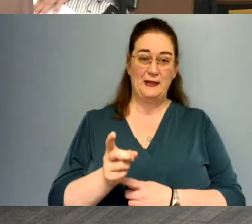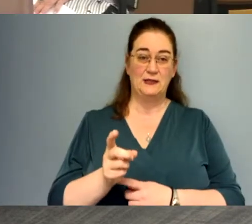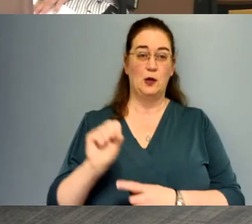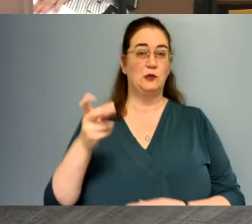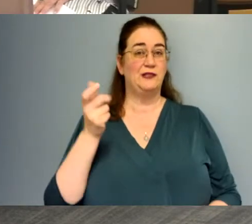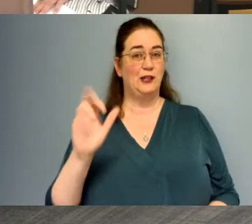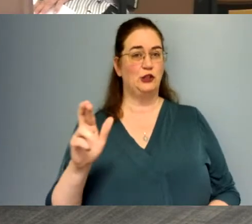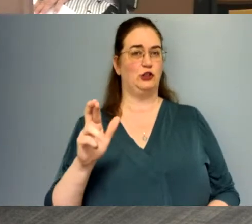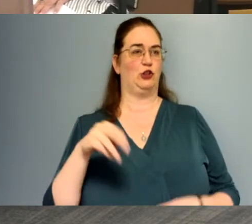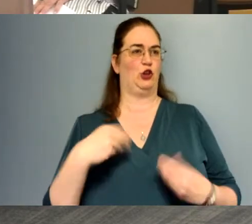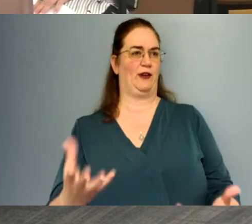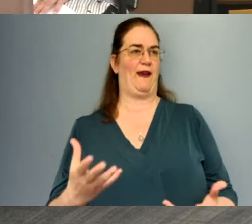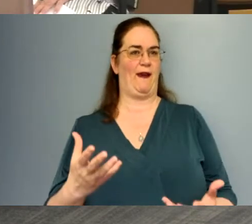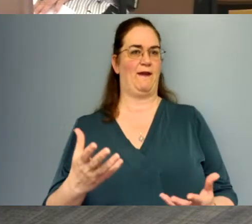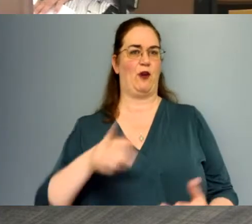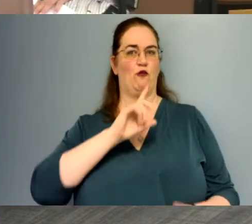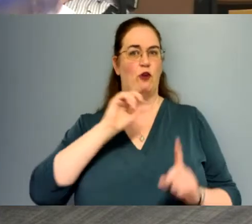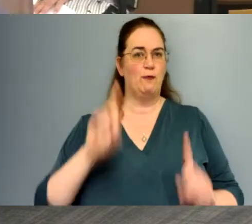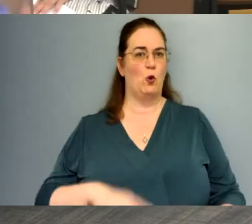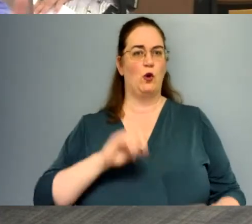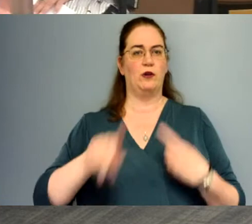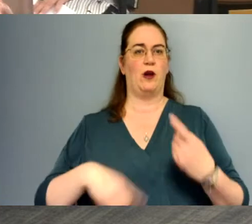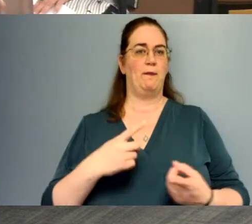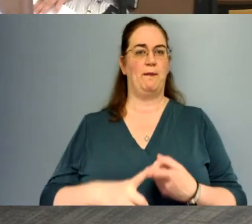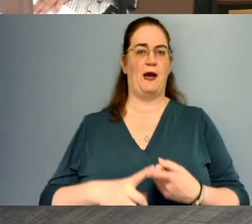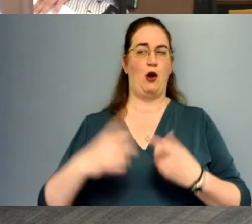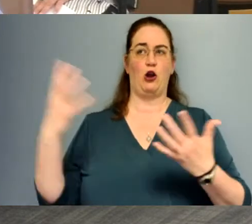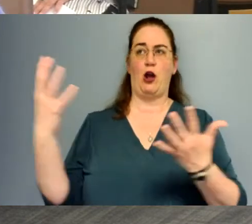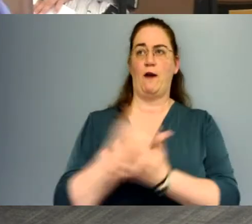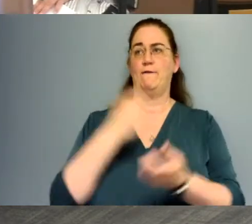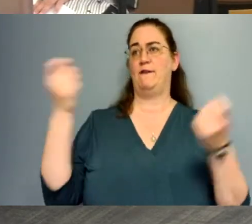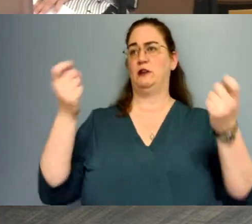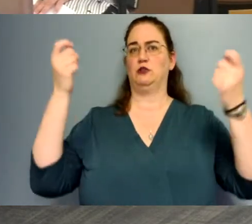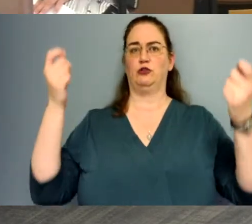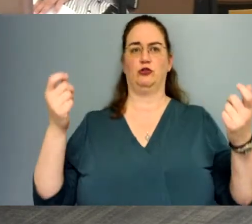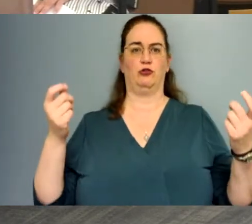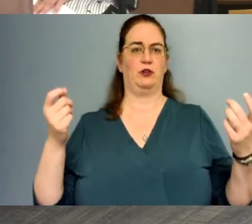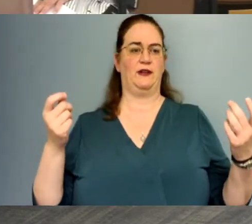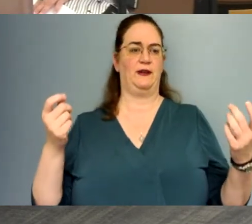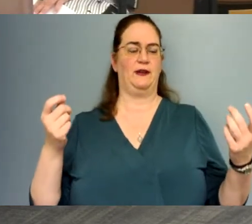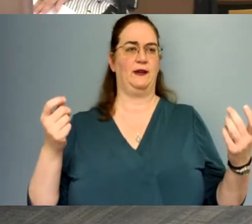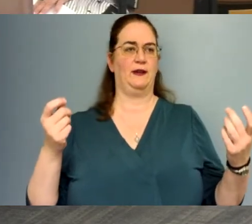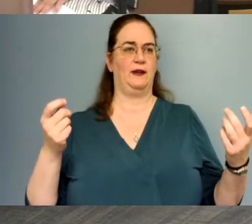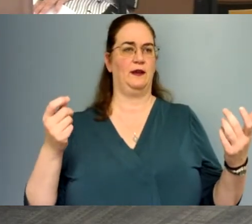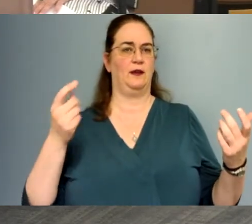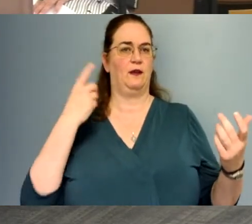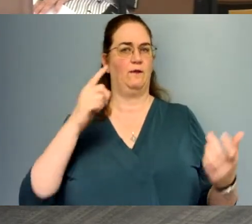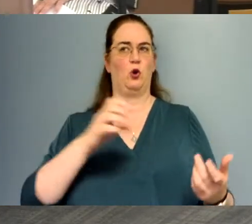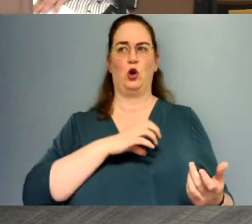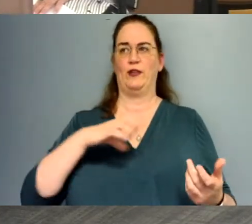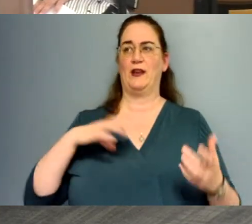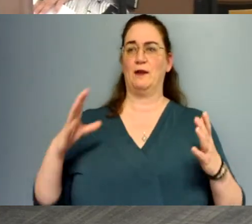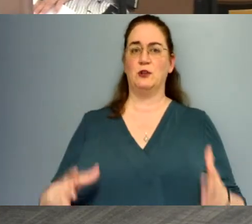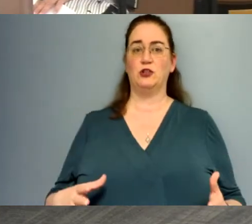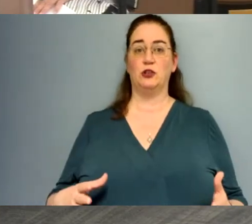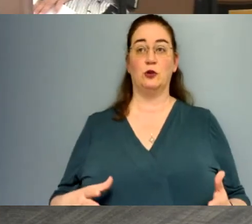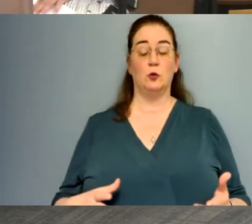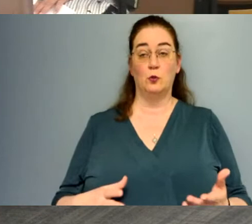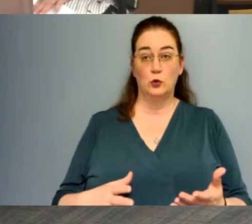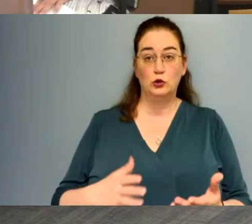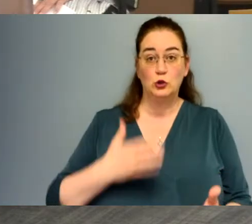solicitor gave a report about a victory for the commissioners, which was